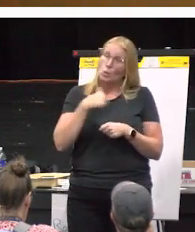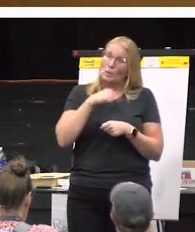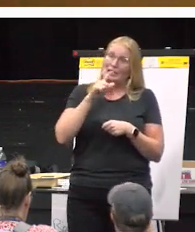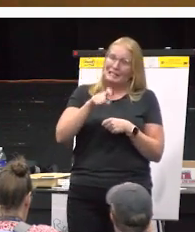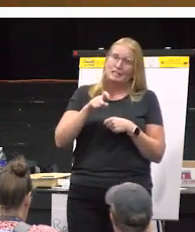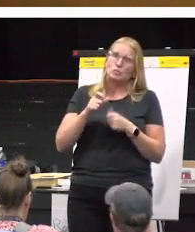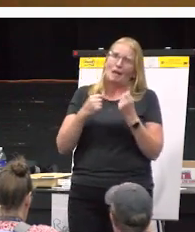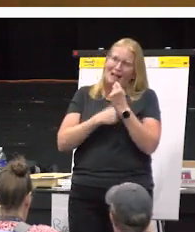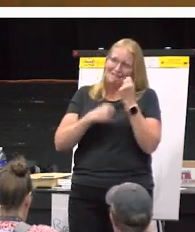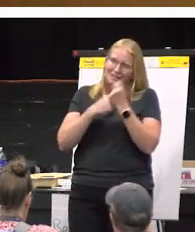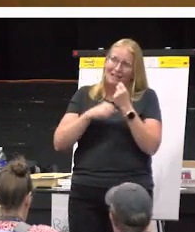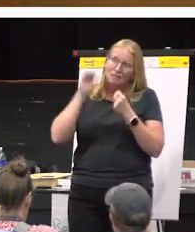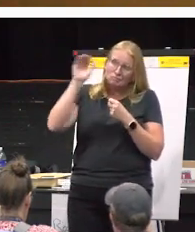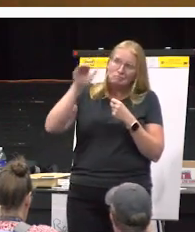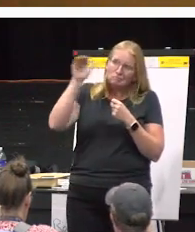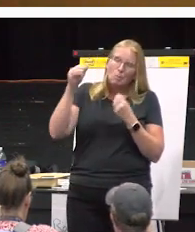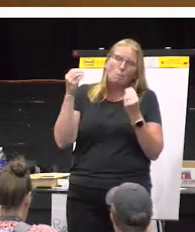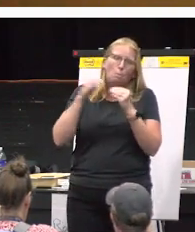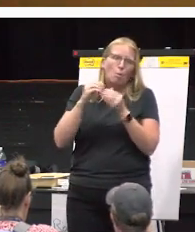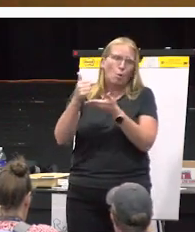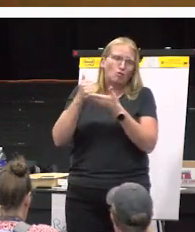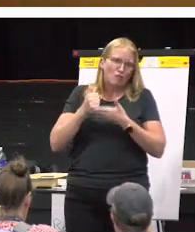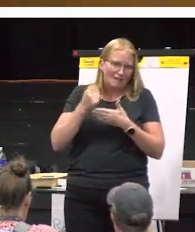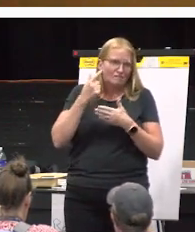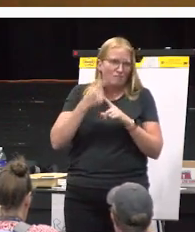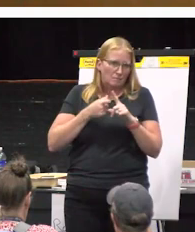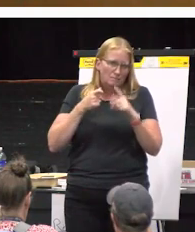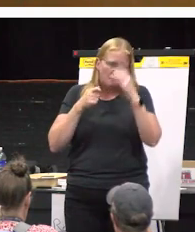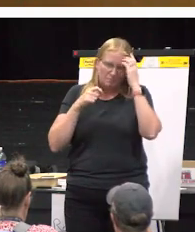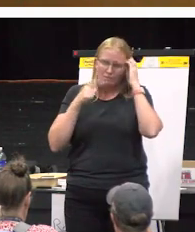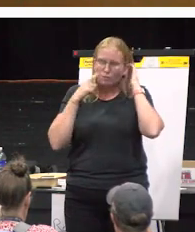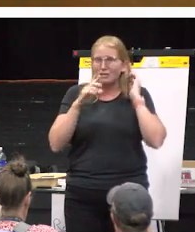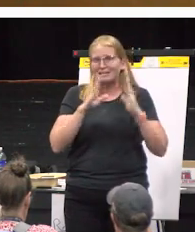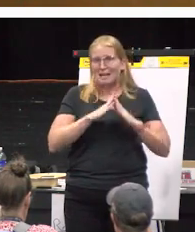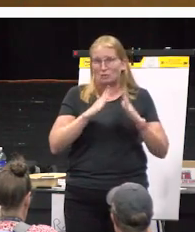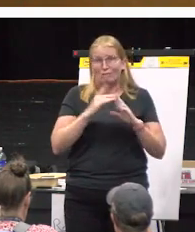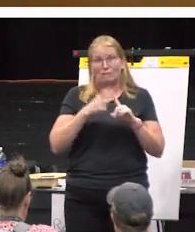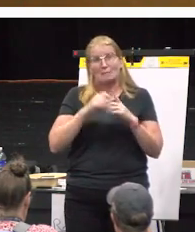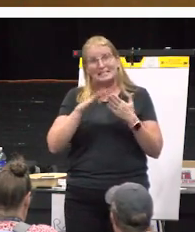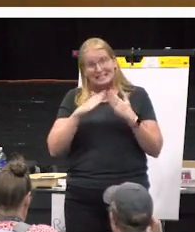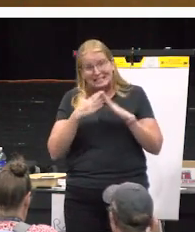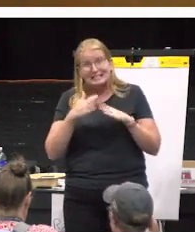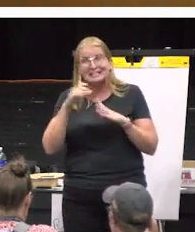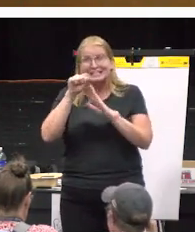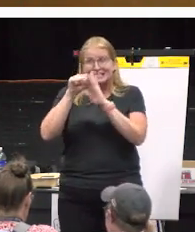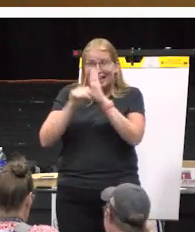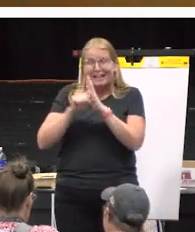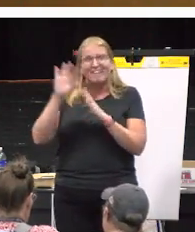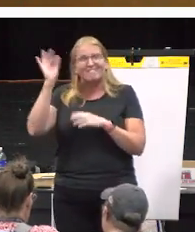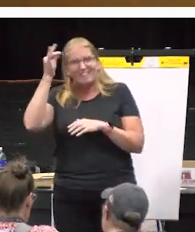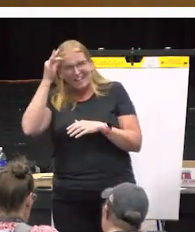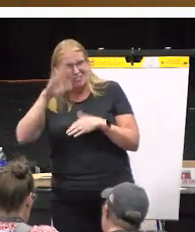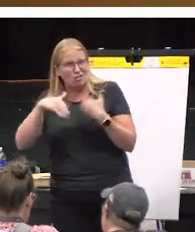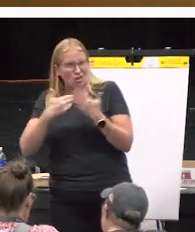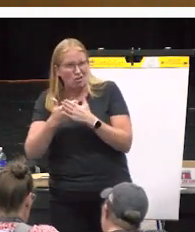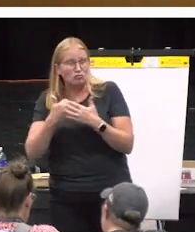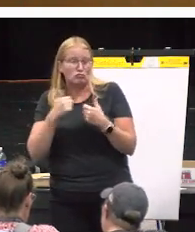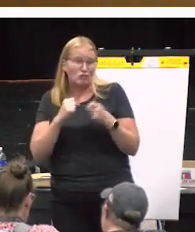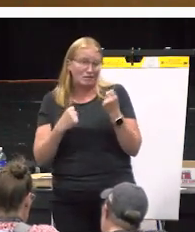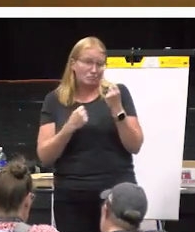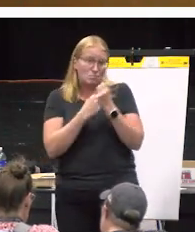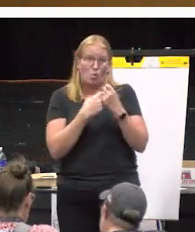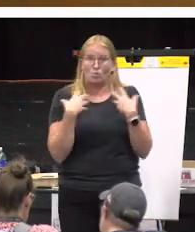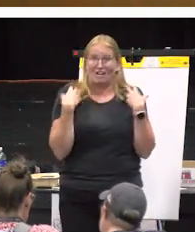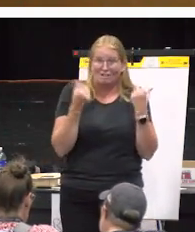grant funding for the downtown from the city, the state, the federal government, and philanthropy, both to support recovery and